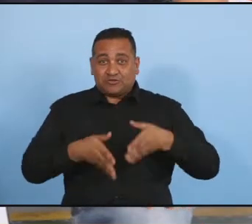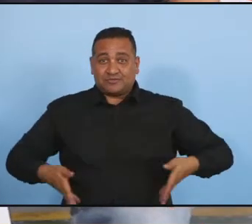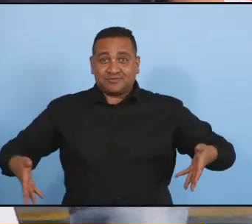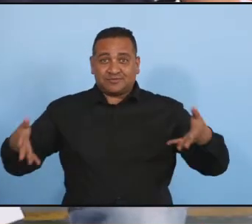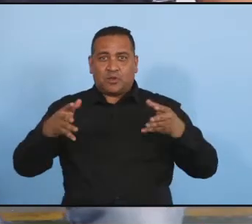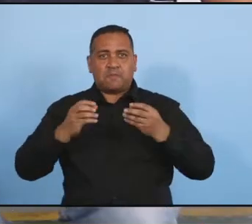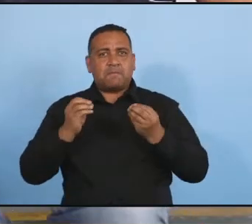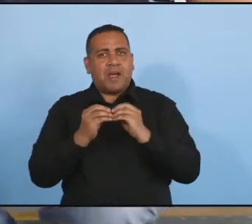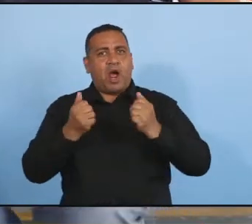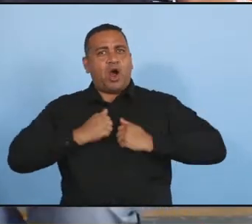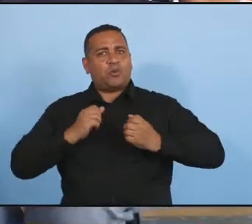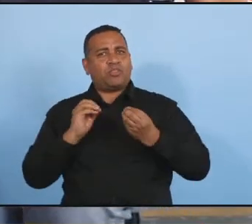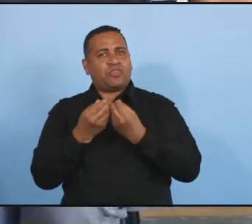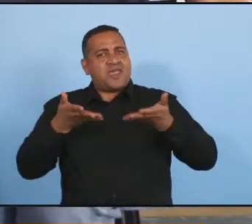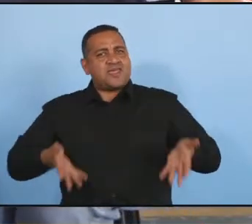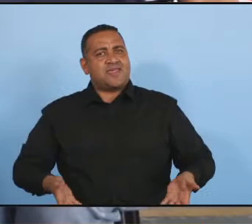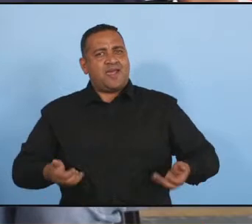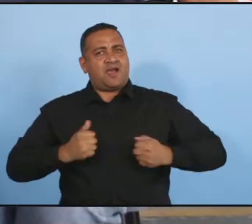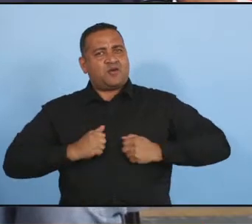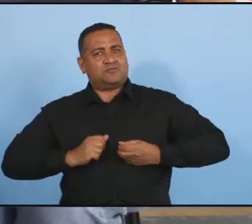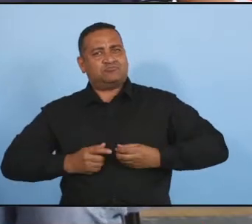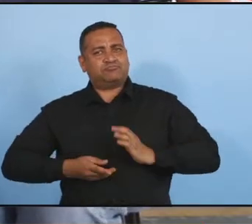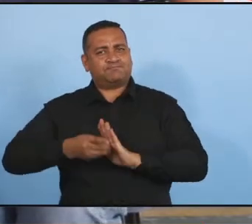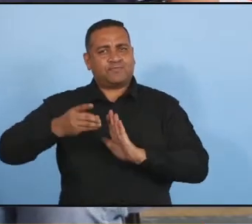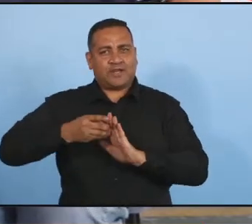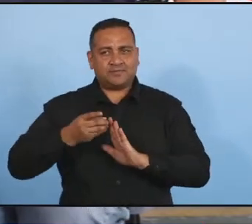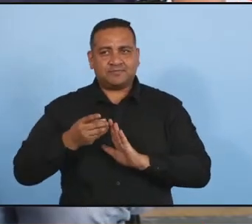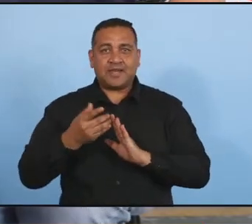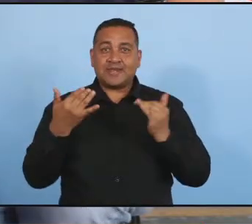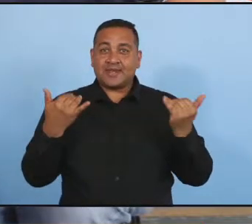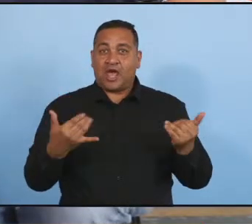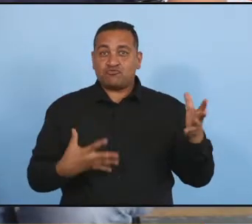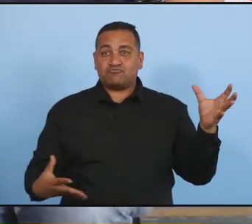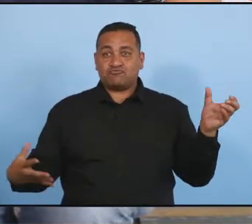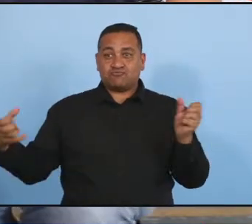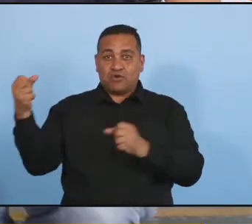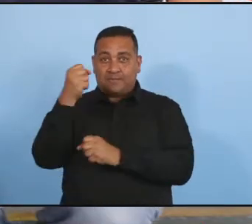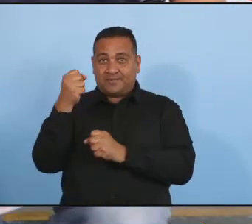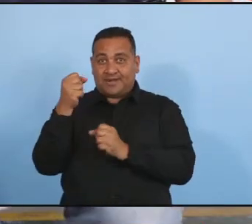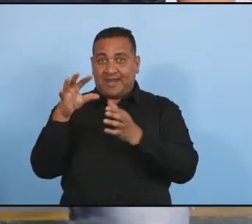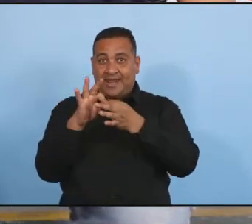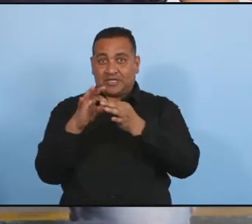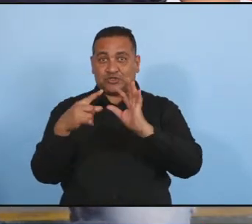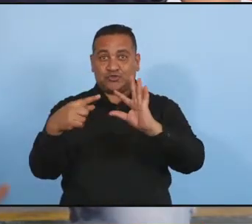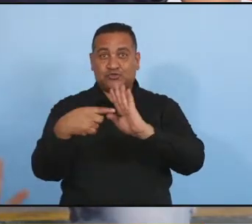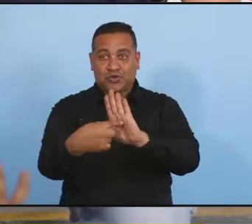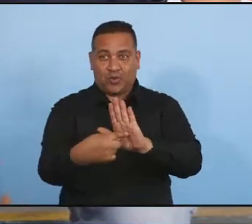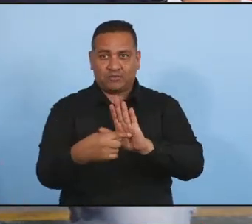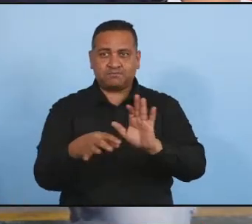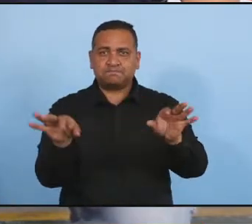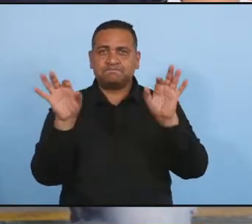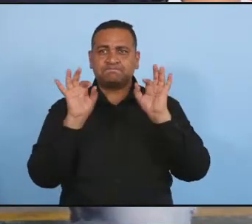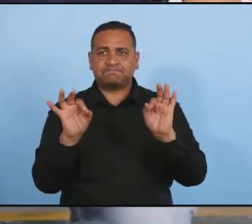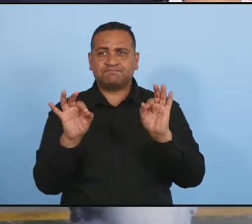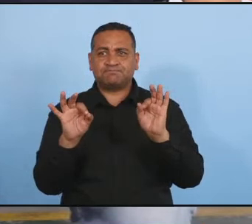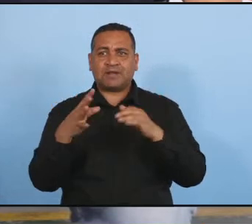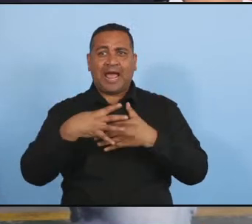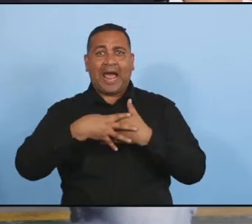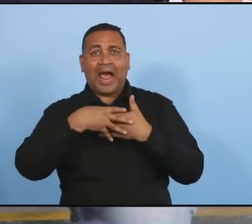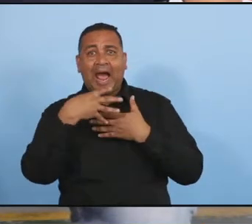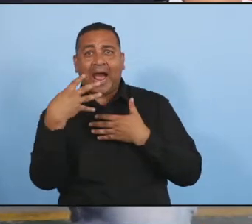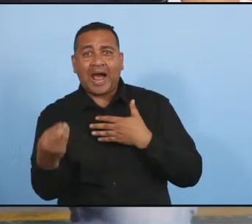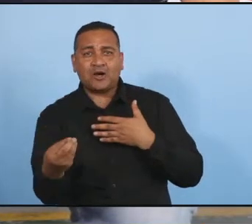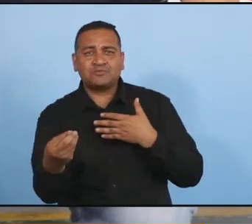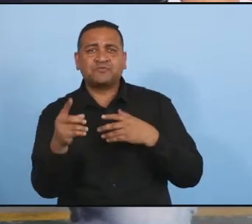certainly is. But that wraps it up from us for the Link Show for today. That's right, that's right. It was fabulous being out in the, basically out here